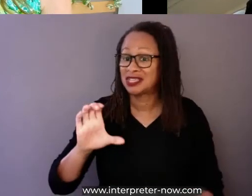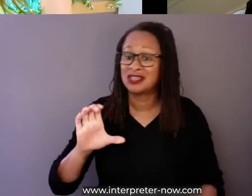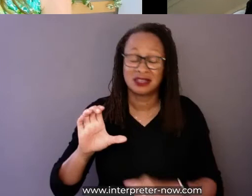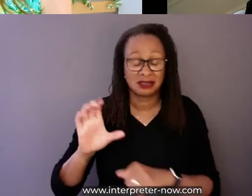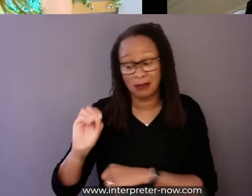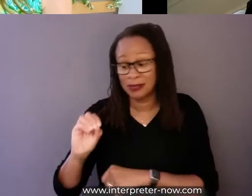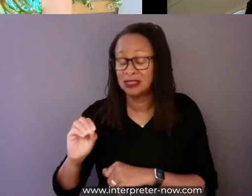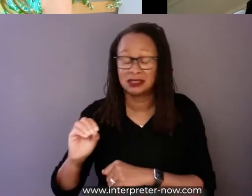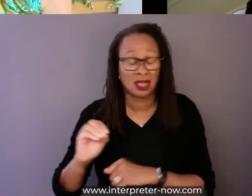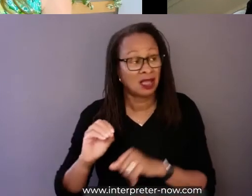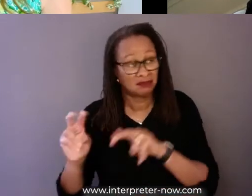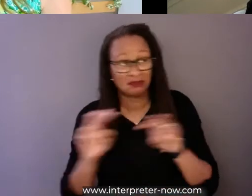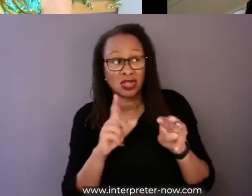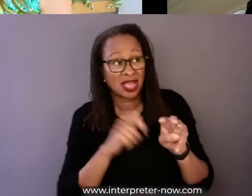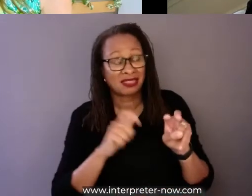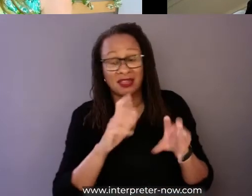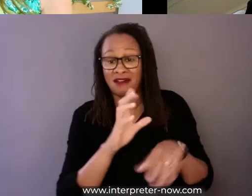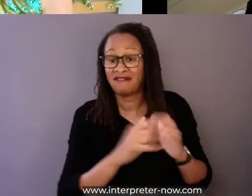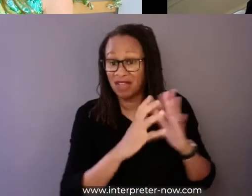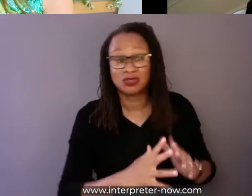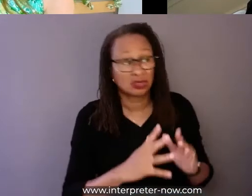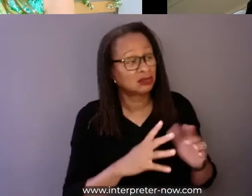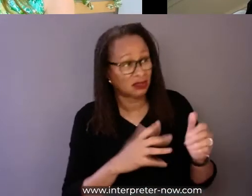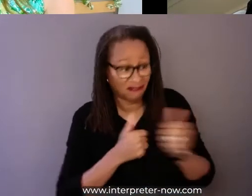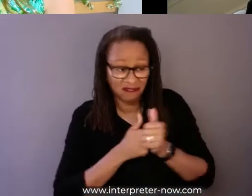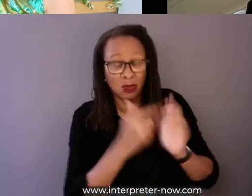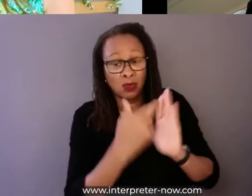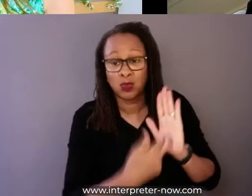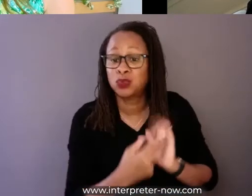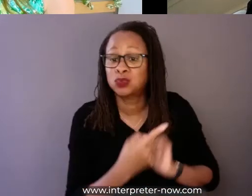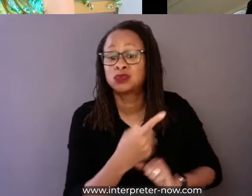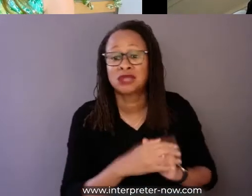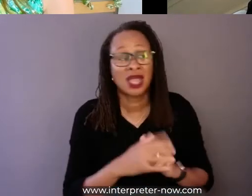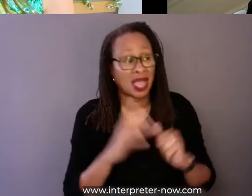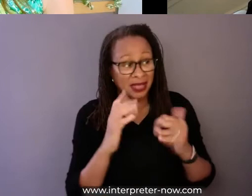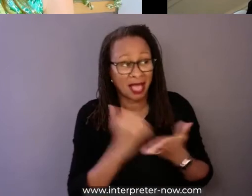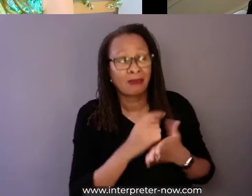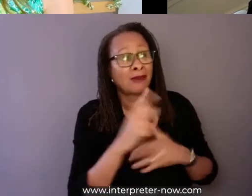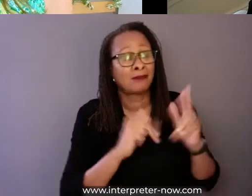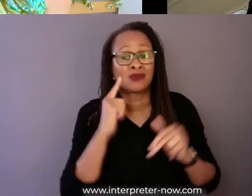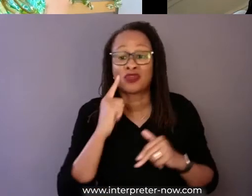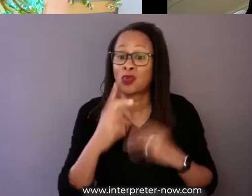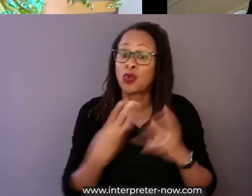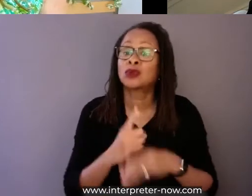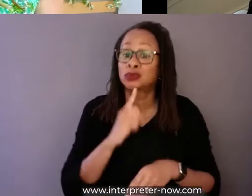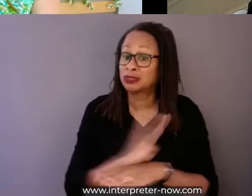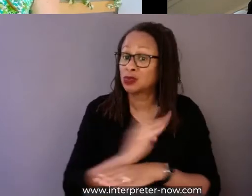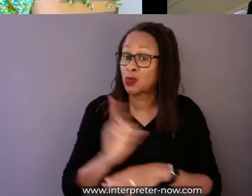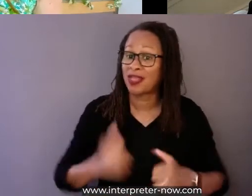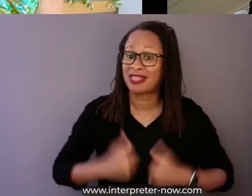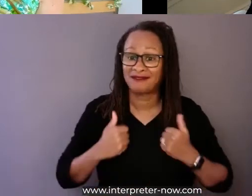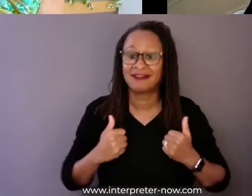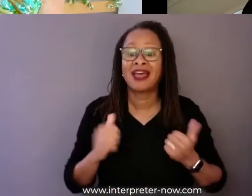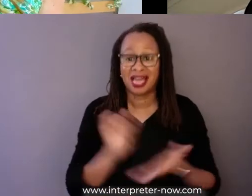their founders accountable to this and really helping them build for the world in which we actually live. That's my